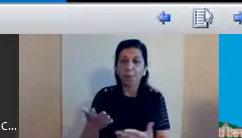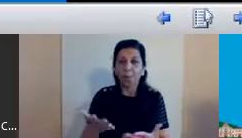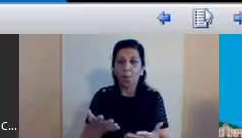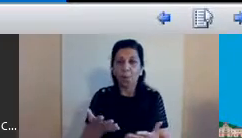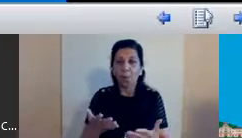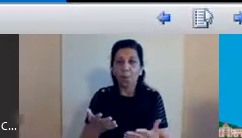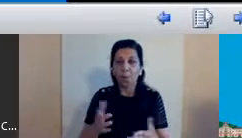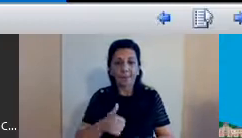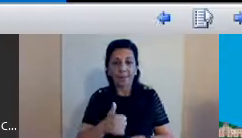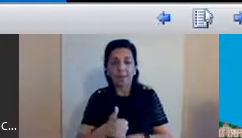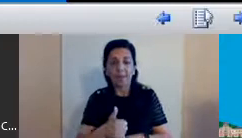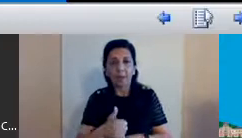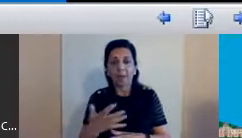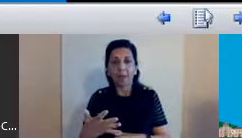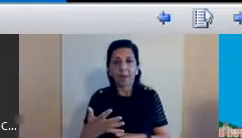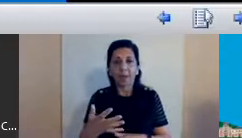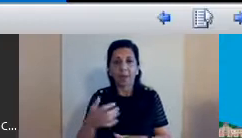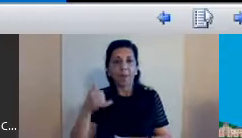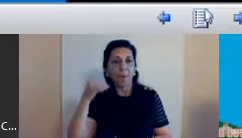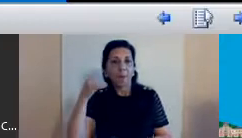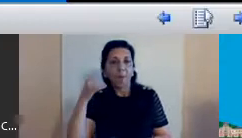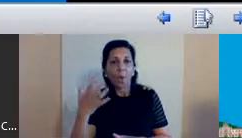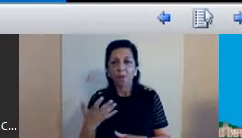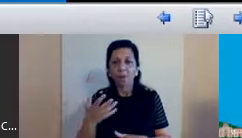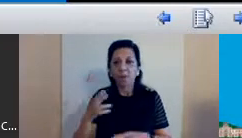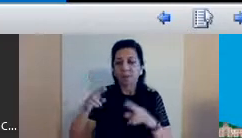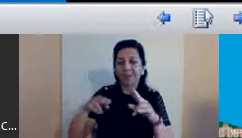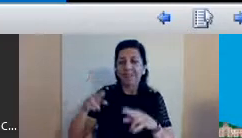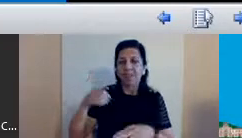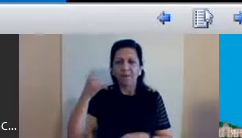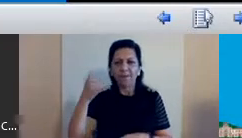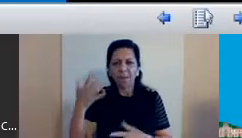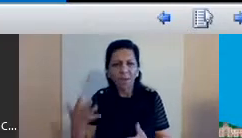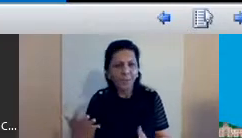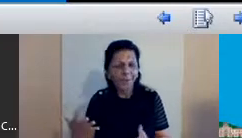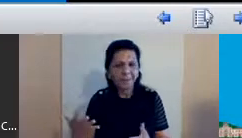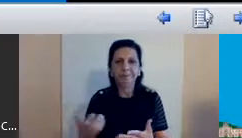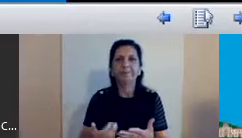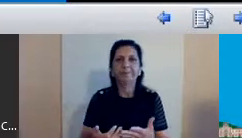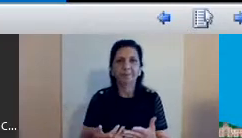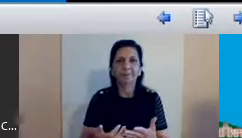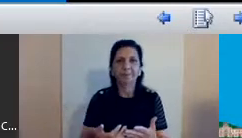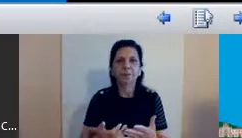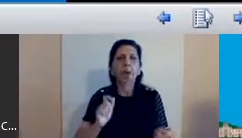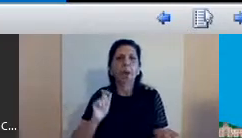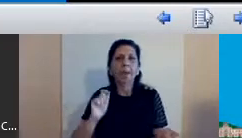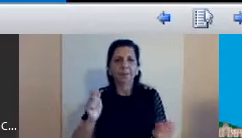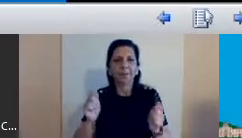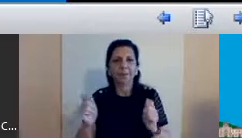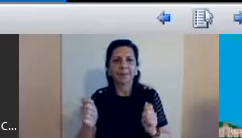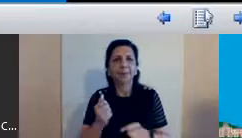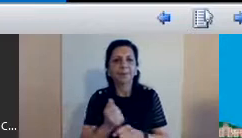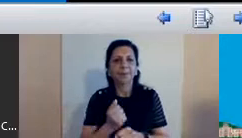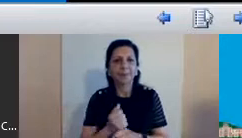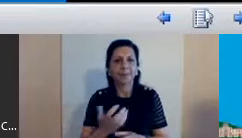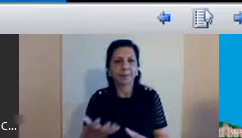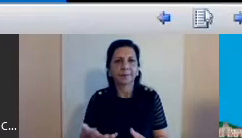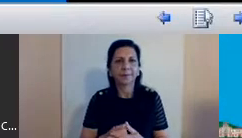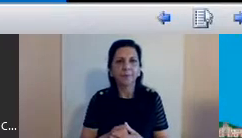or seeing treats or treating at the scene, as opposed to taking those patients to other settings like hospitals, accident emergency departments and so